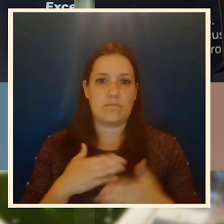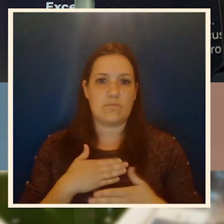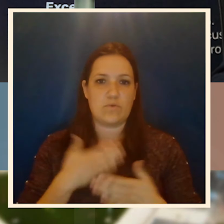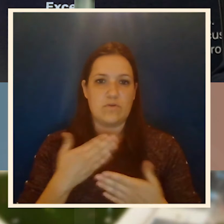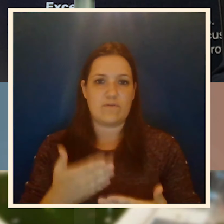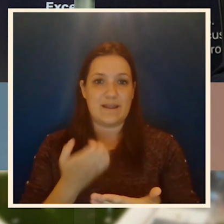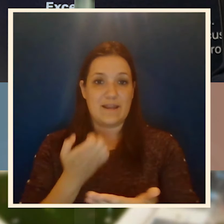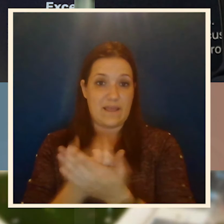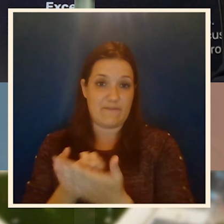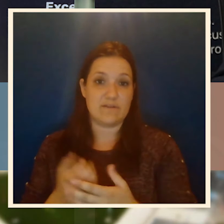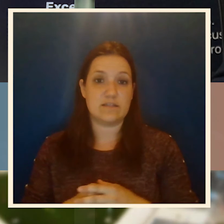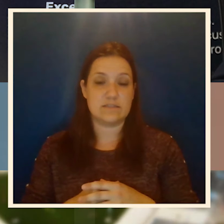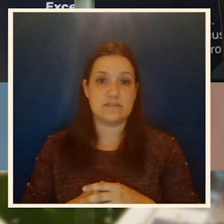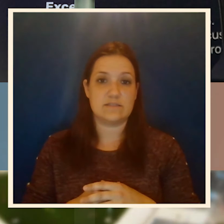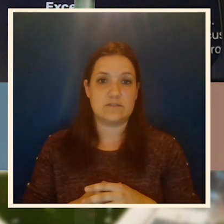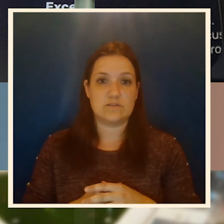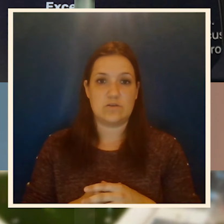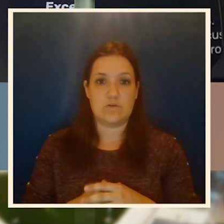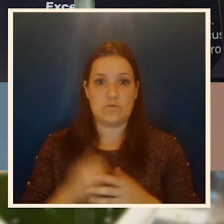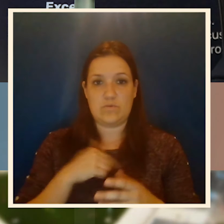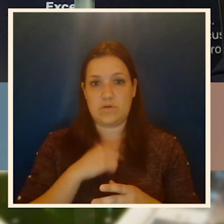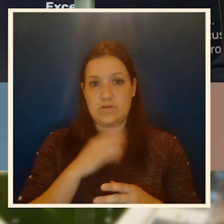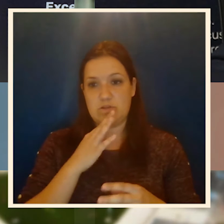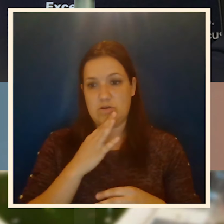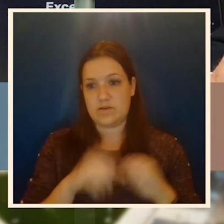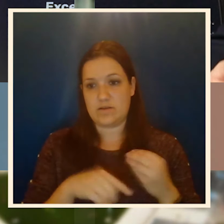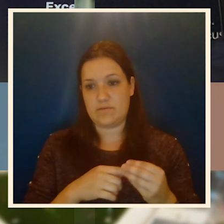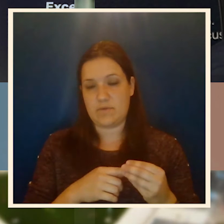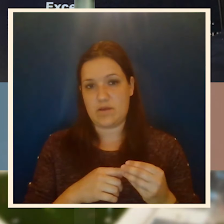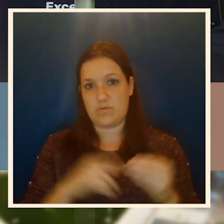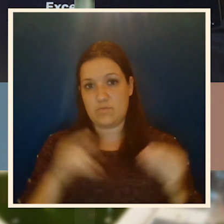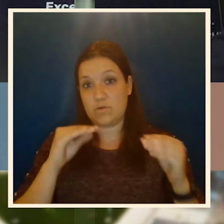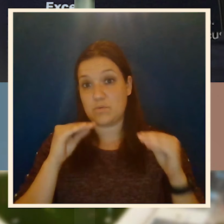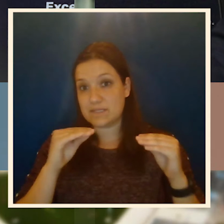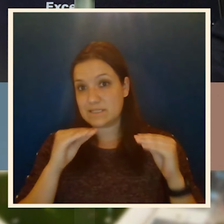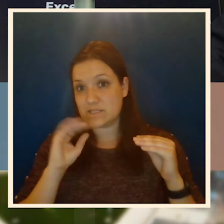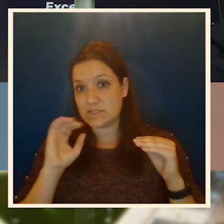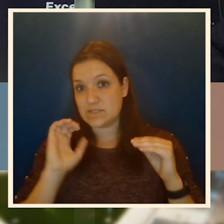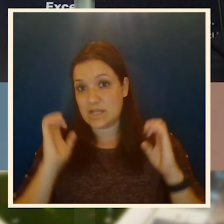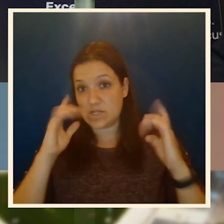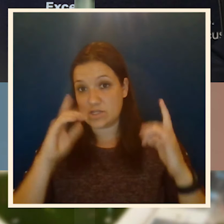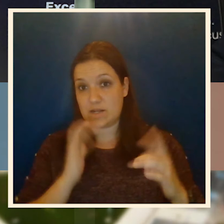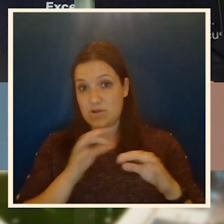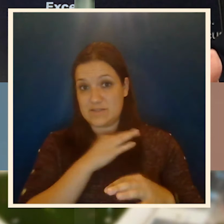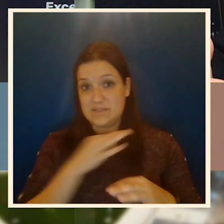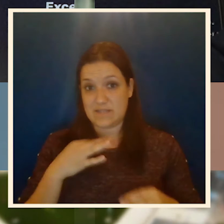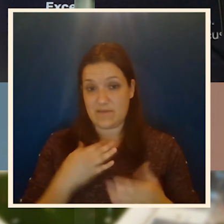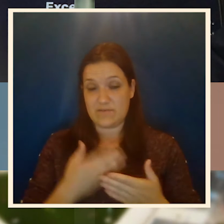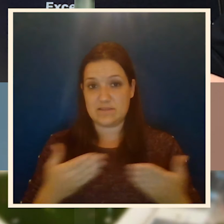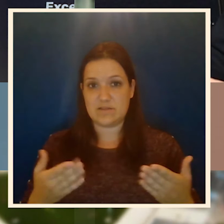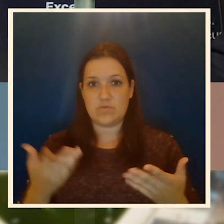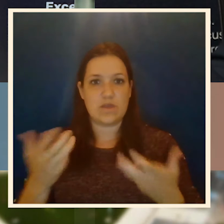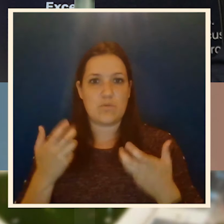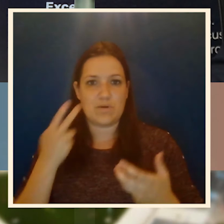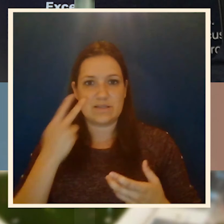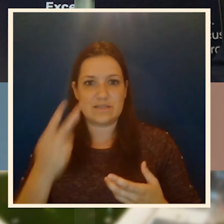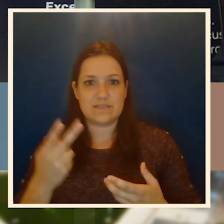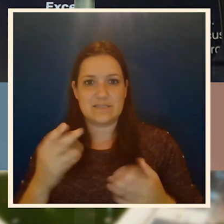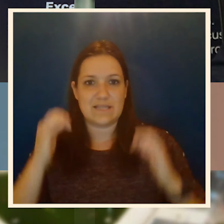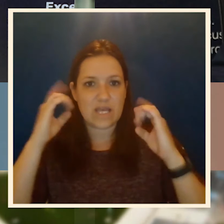providing evidence. So like when we talked about we would educate our staff in these areas, well, they wanted to